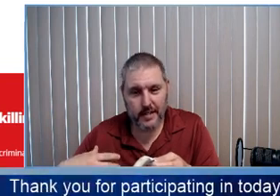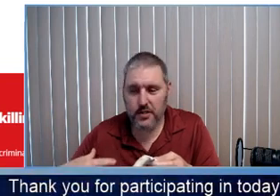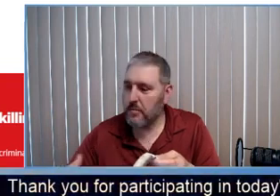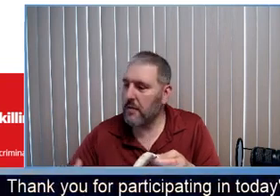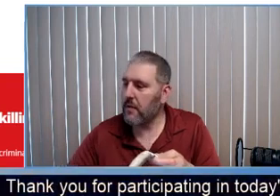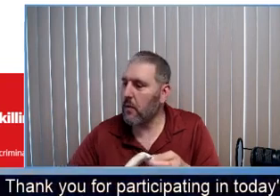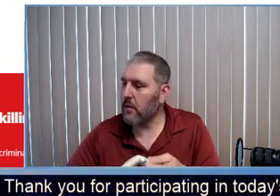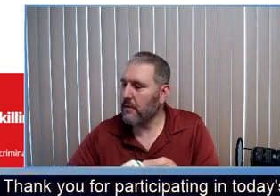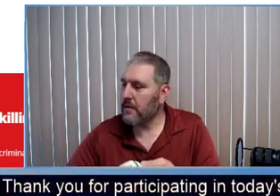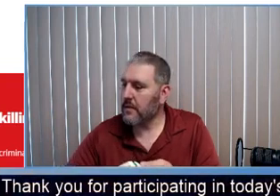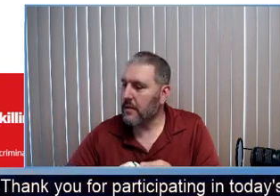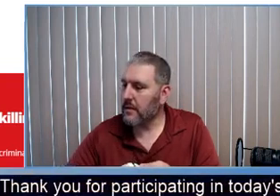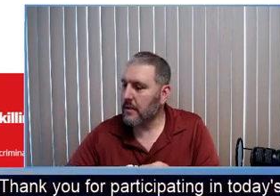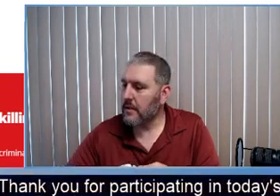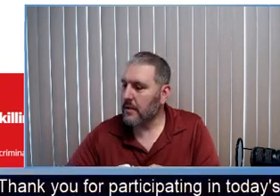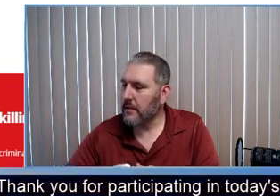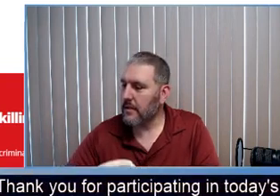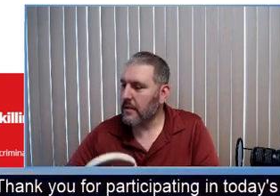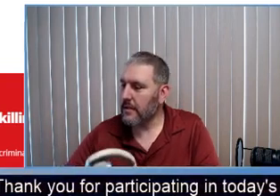and just move forward.